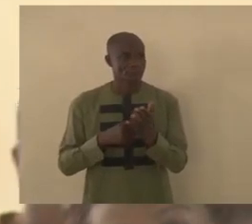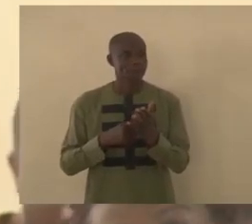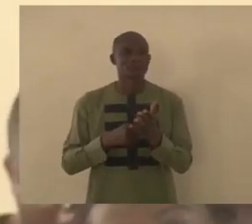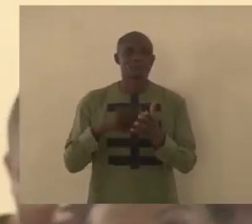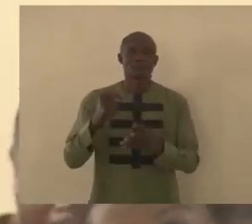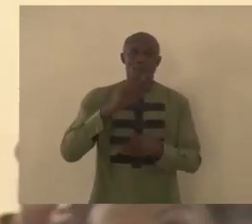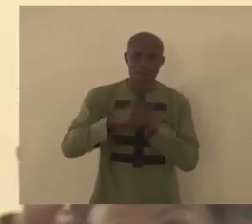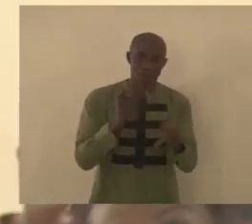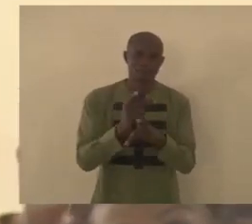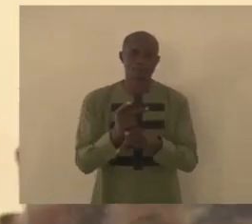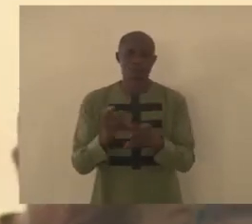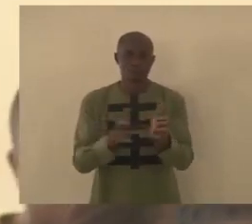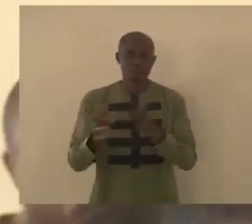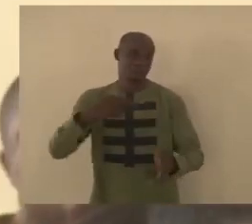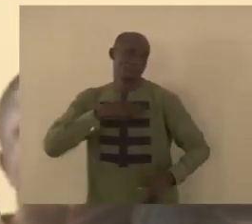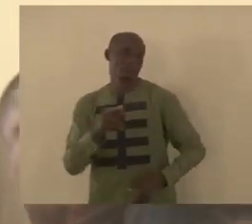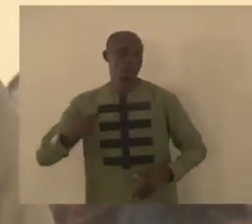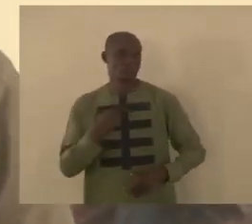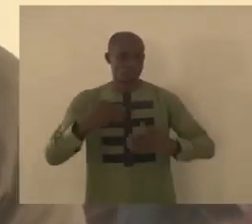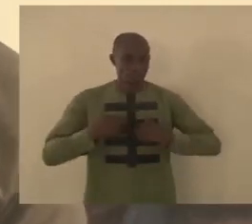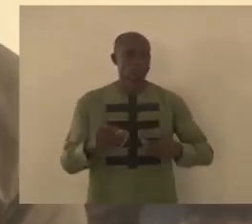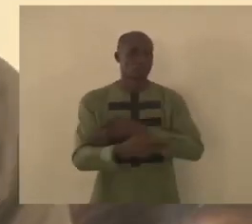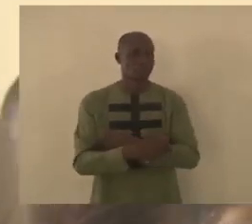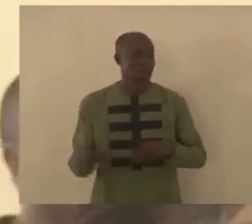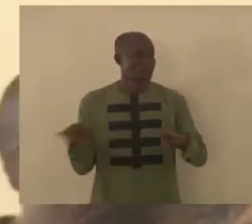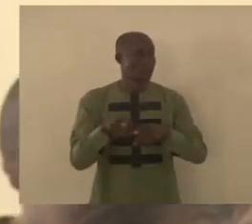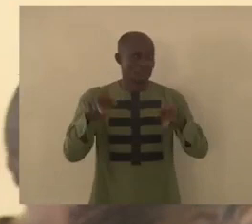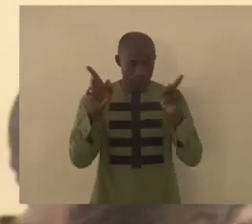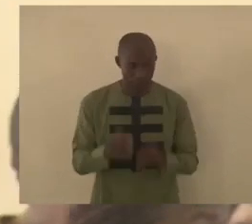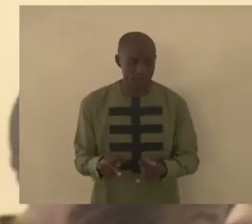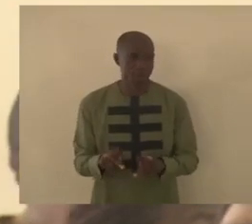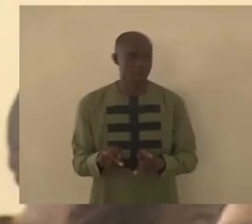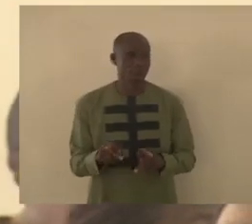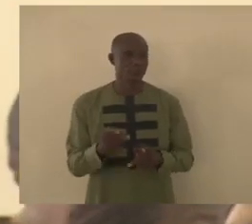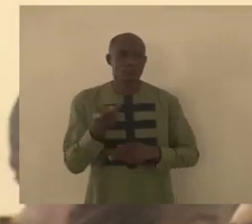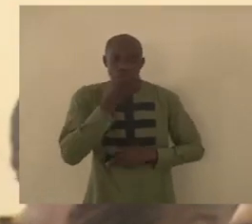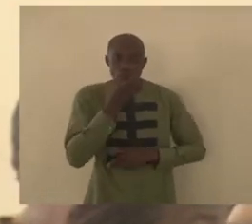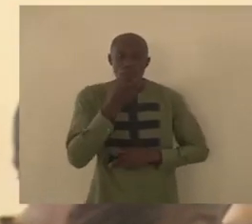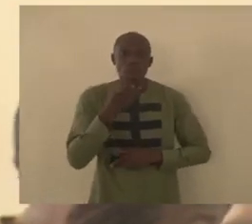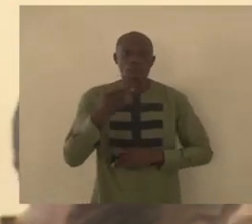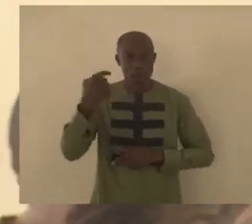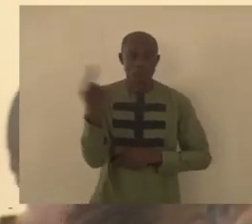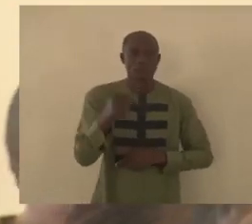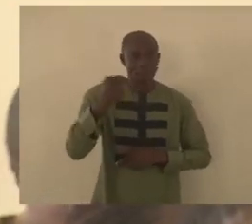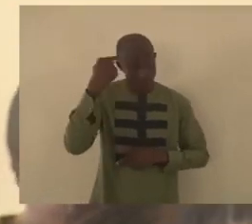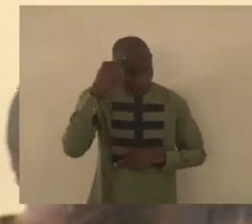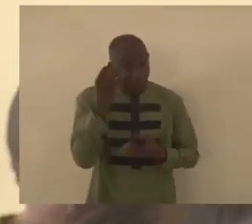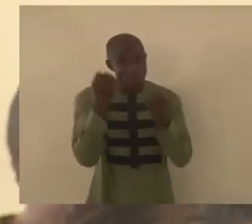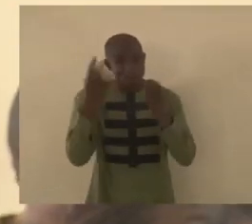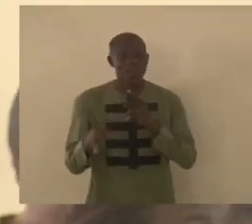largely to the kind of Christianity we have today. As a person, and I know I speak the mind of so many people